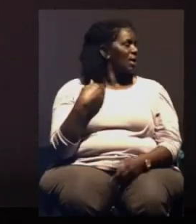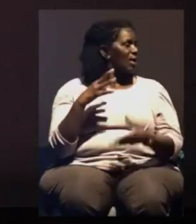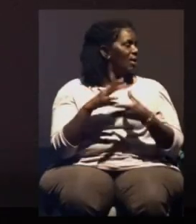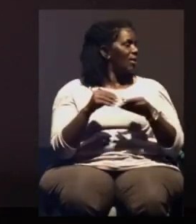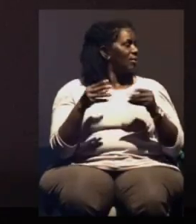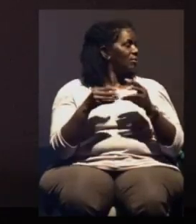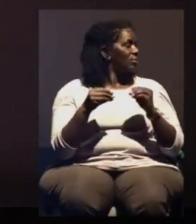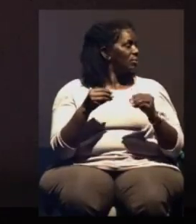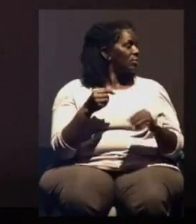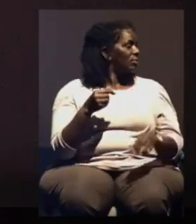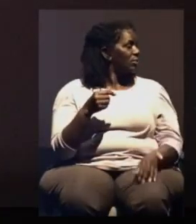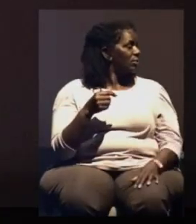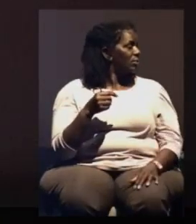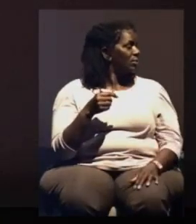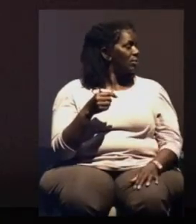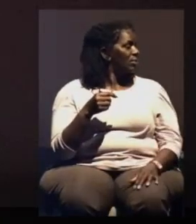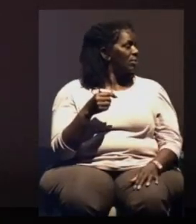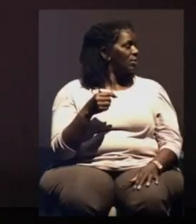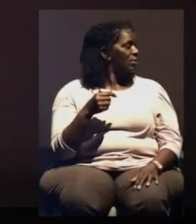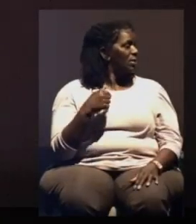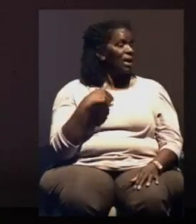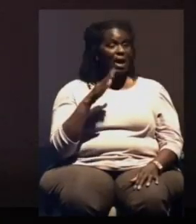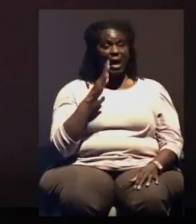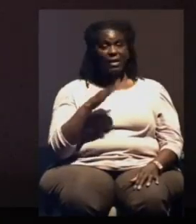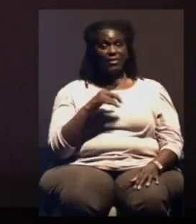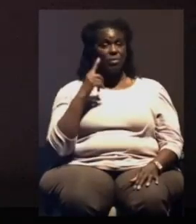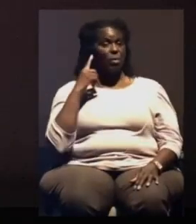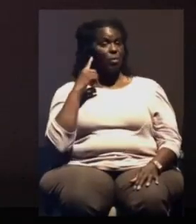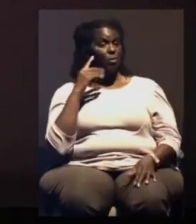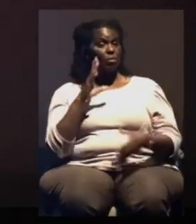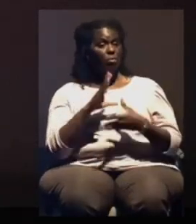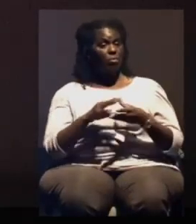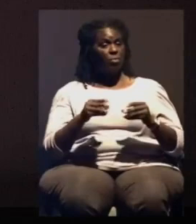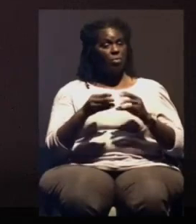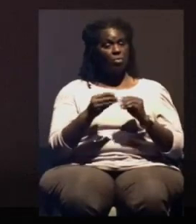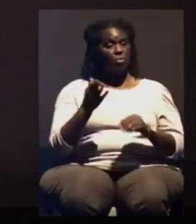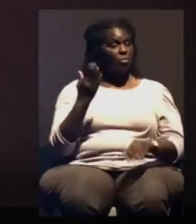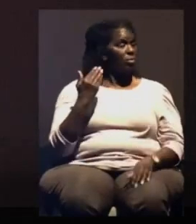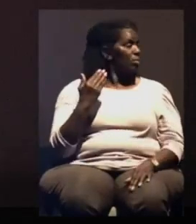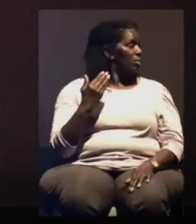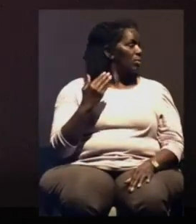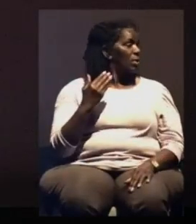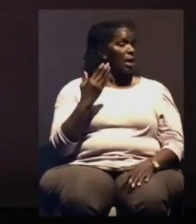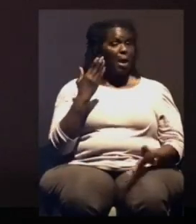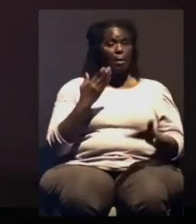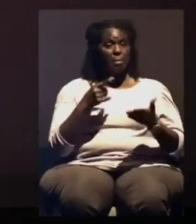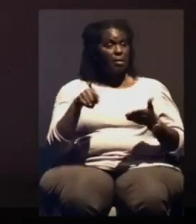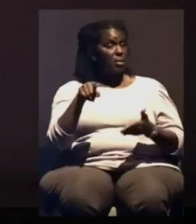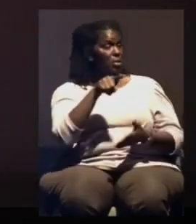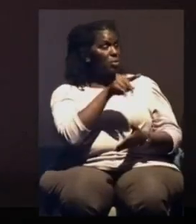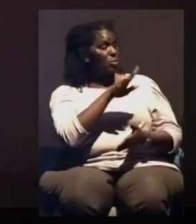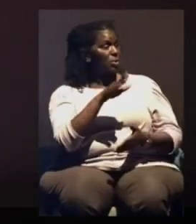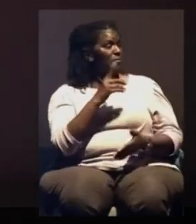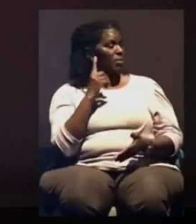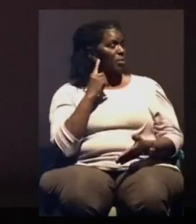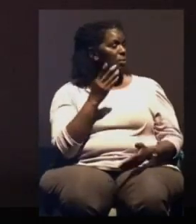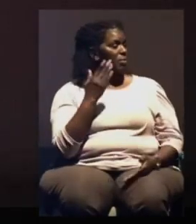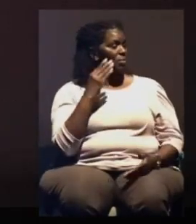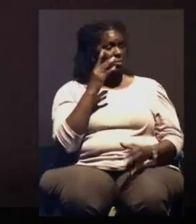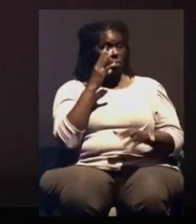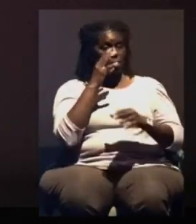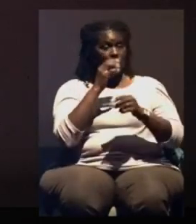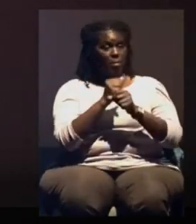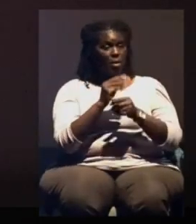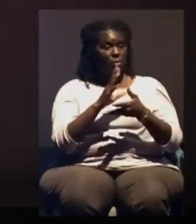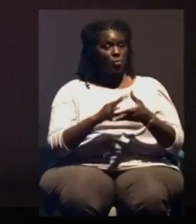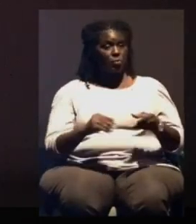and I don't know. I'd never heard this story before, and probably nobody in this room has ever heard this story before. It's one of the most remarkable